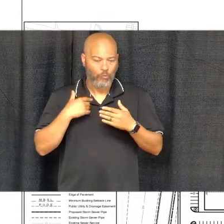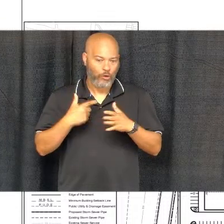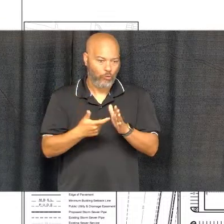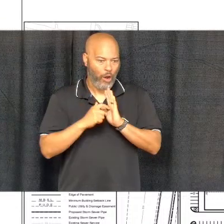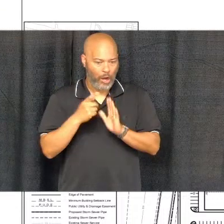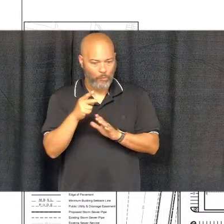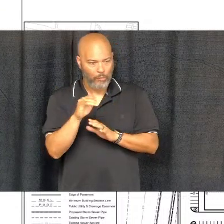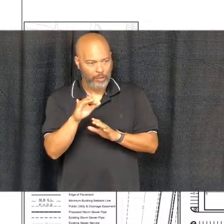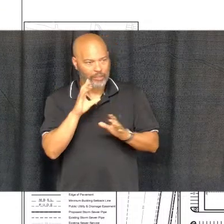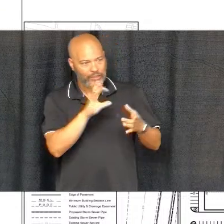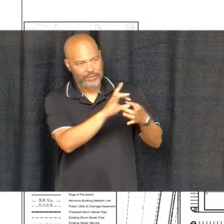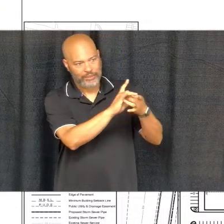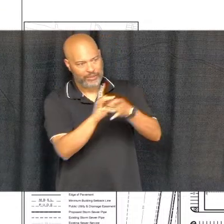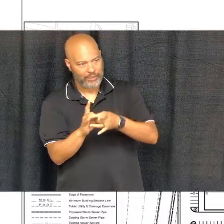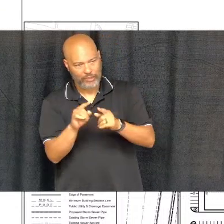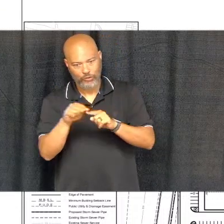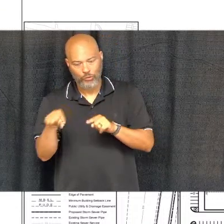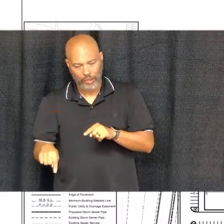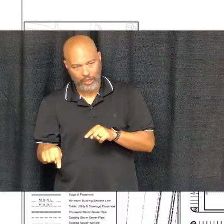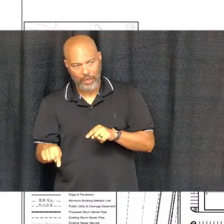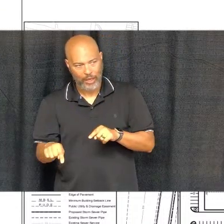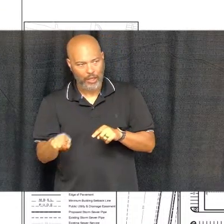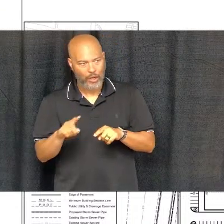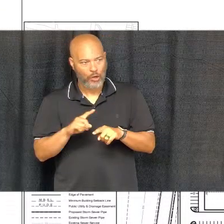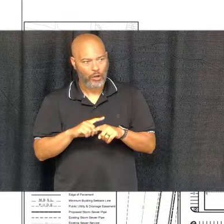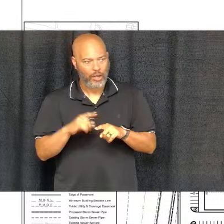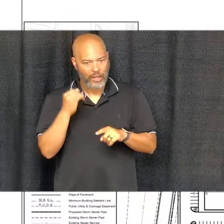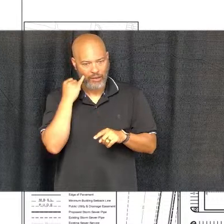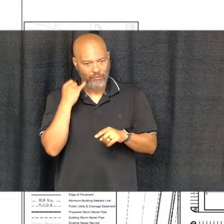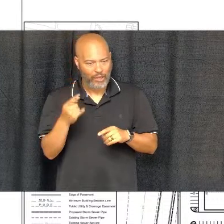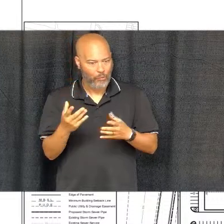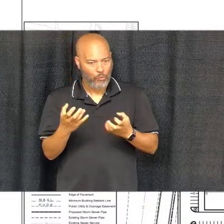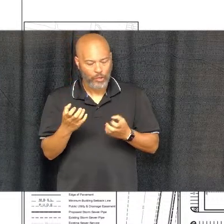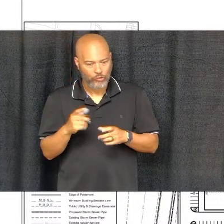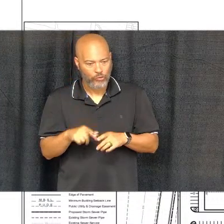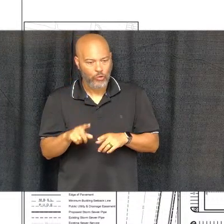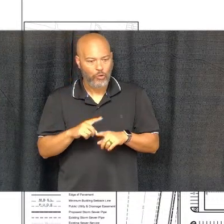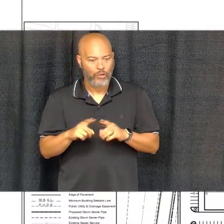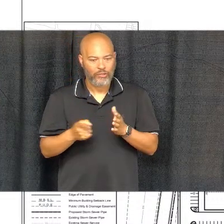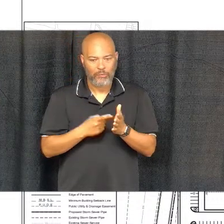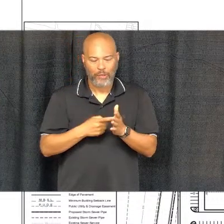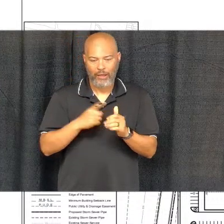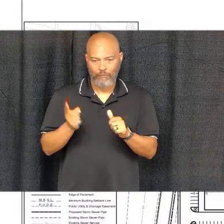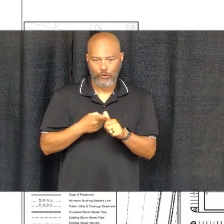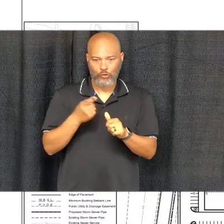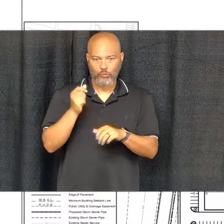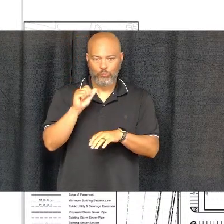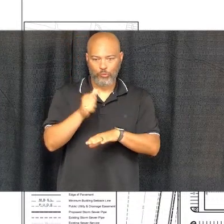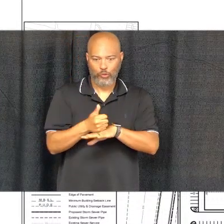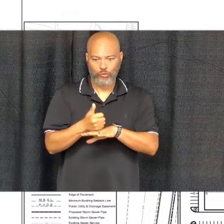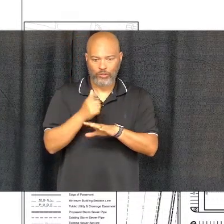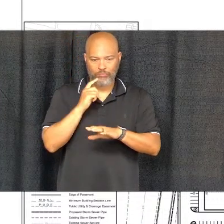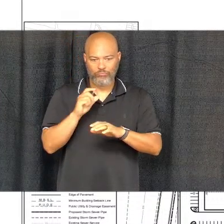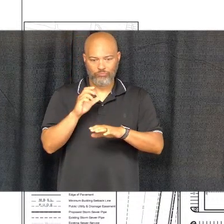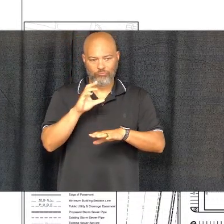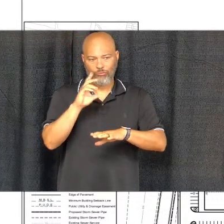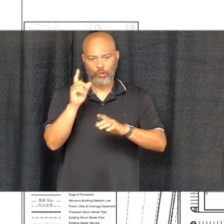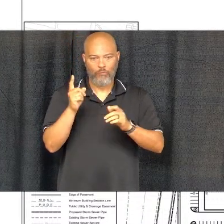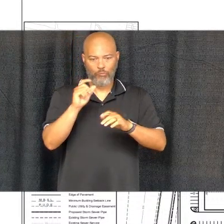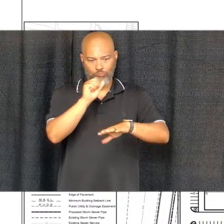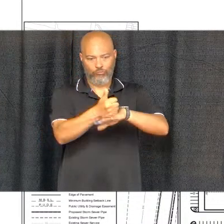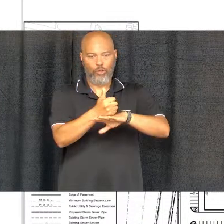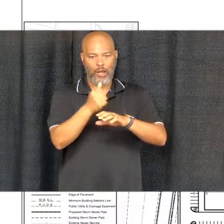required Publix to tie their driveway to this, or they may have wanted to. Again, sometimes the first person in sets the tone out there, and that was